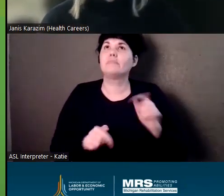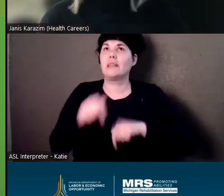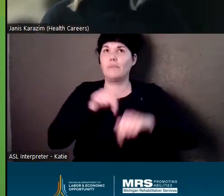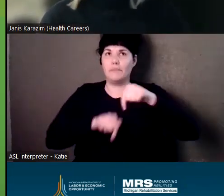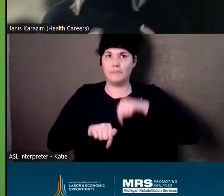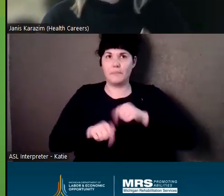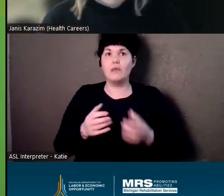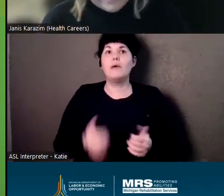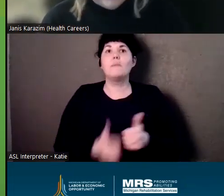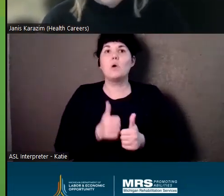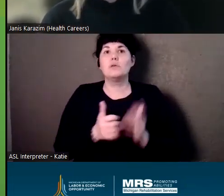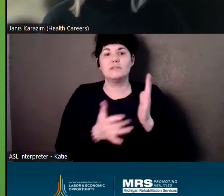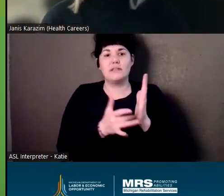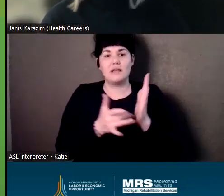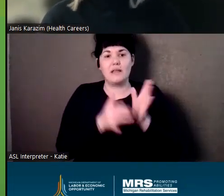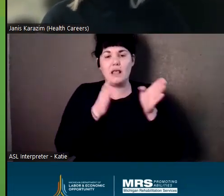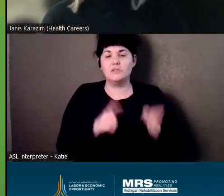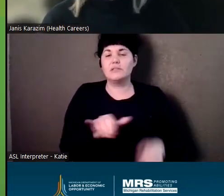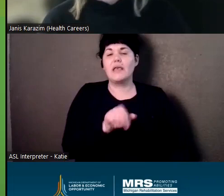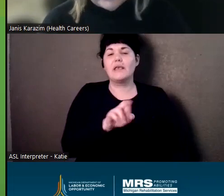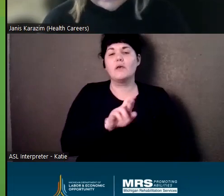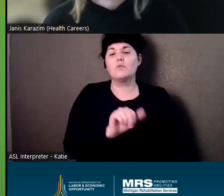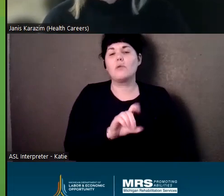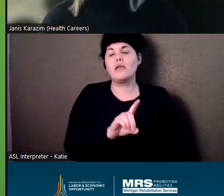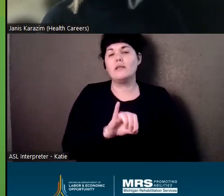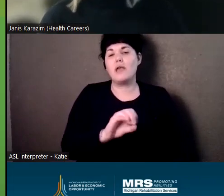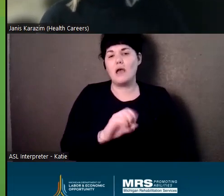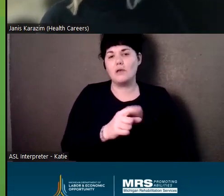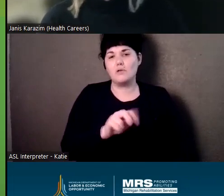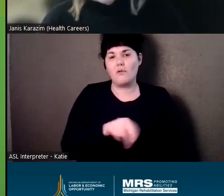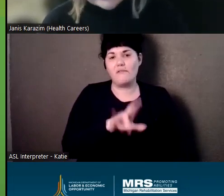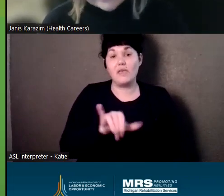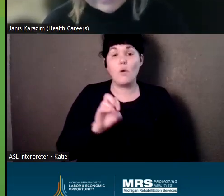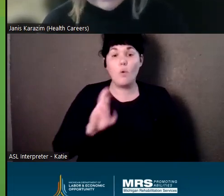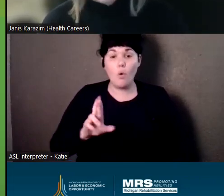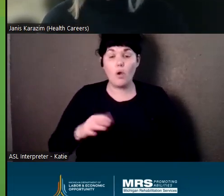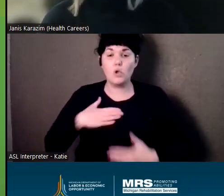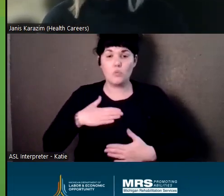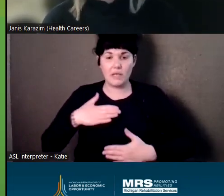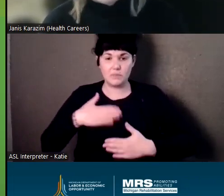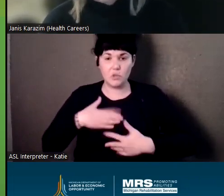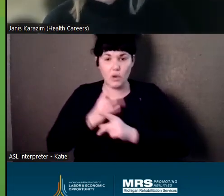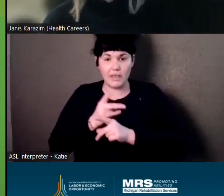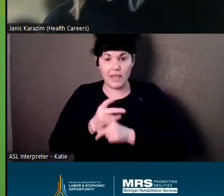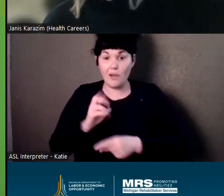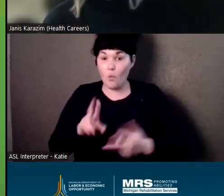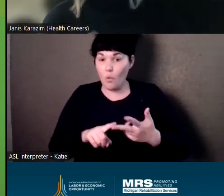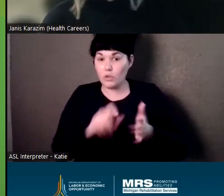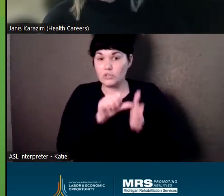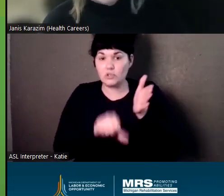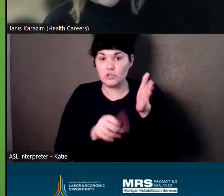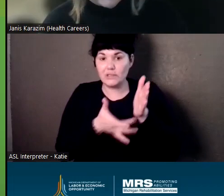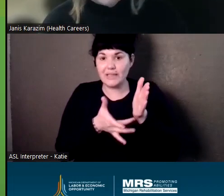Technologists like radiography or respiratory care or surgical technologists, most of those